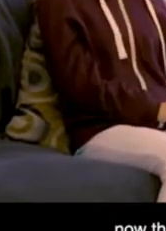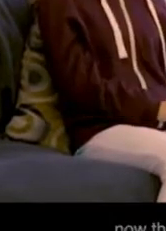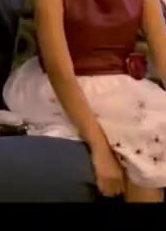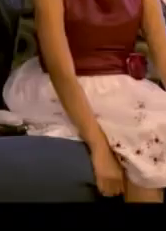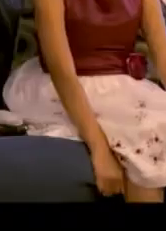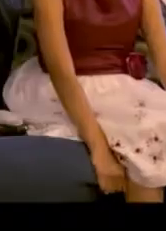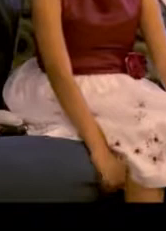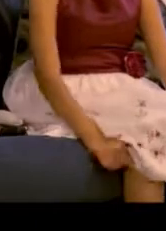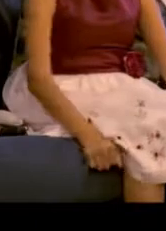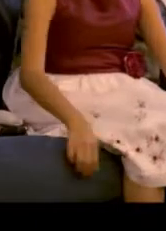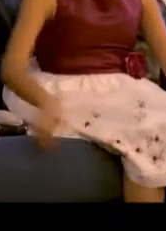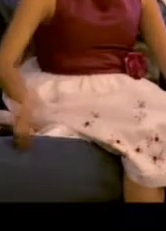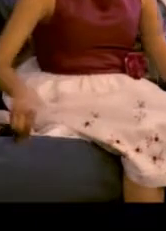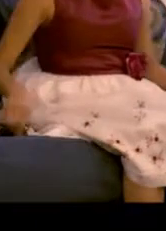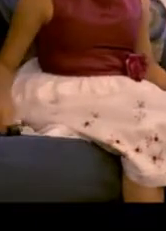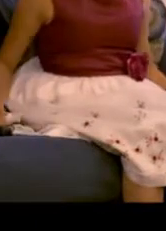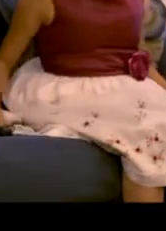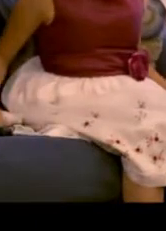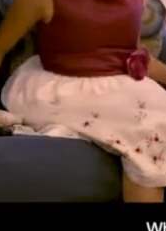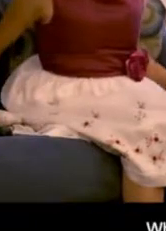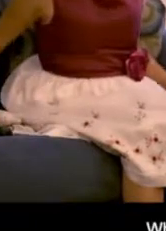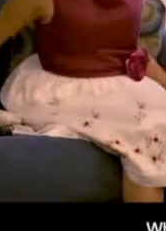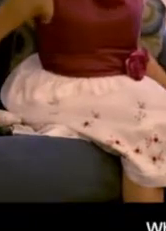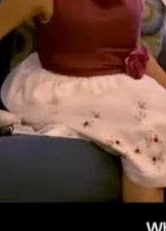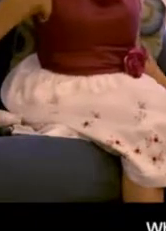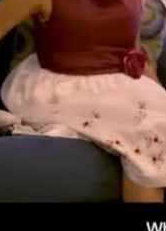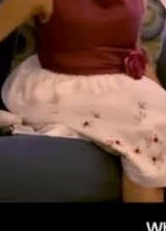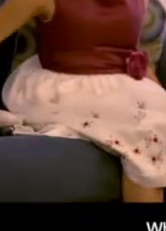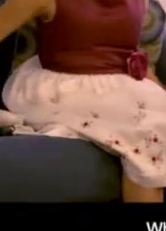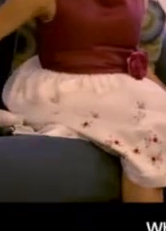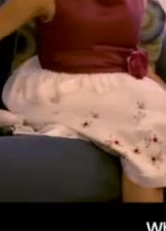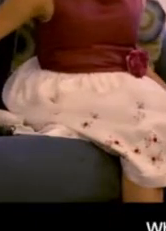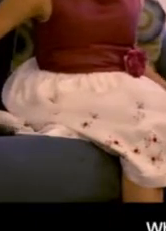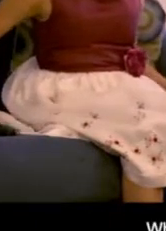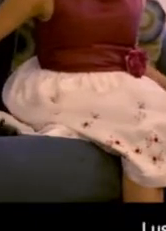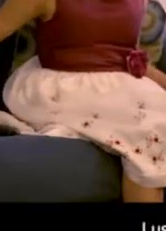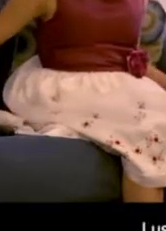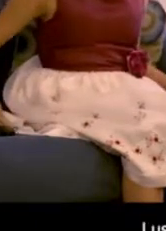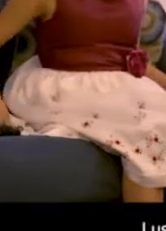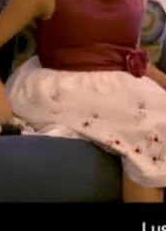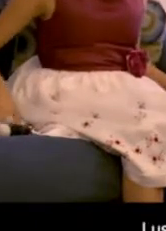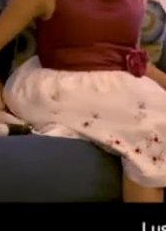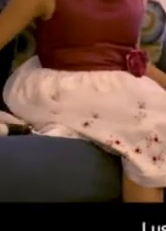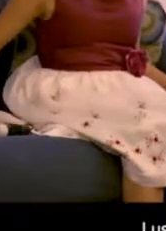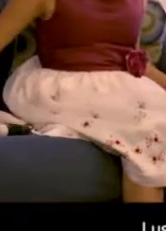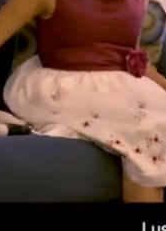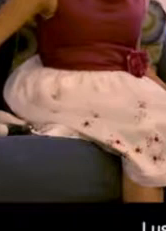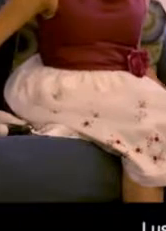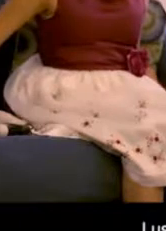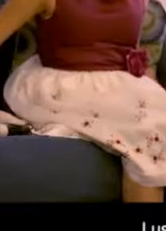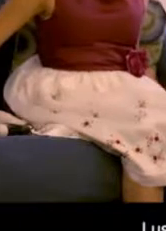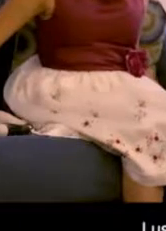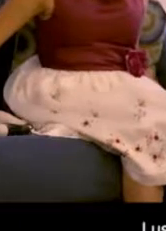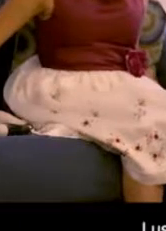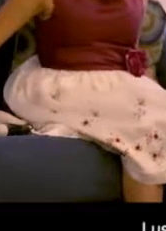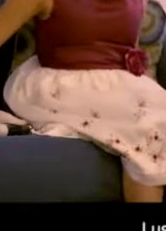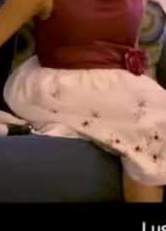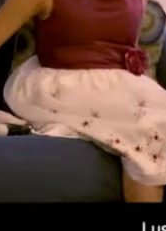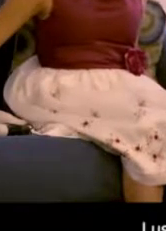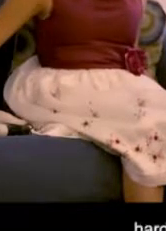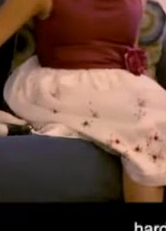leader. Technology. What kind of things do you use in technology? I use the Braille Note Touch, the